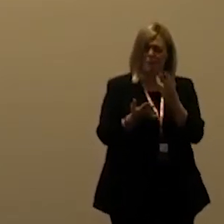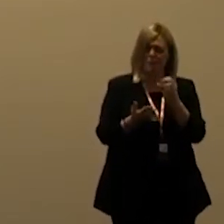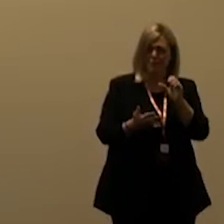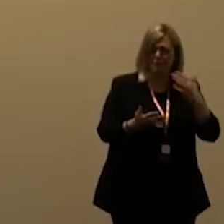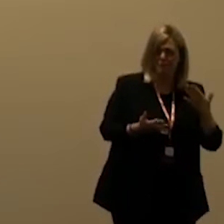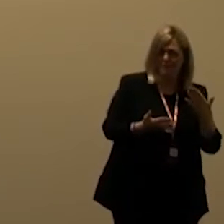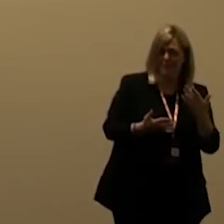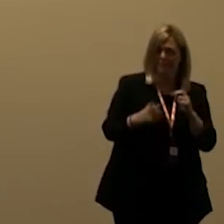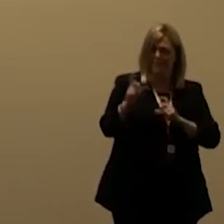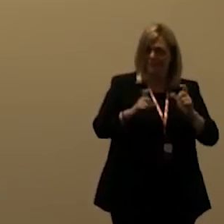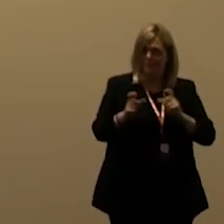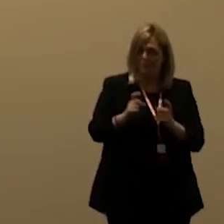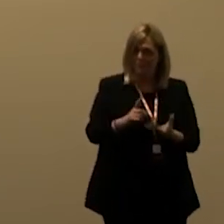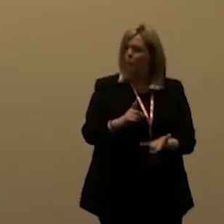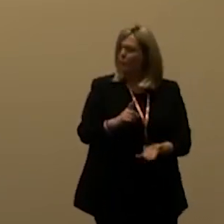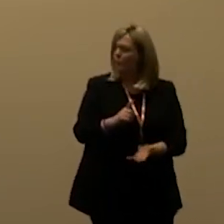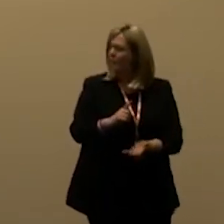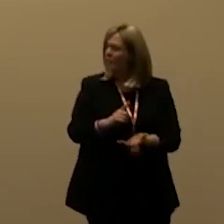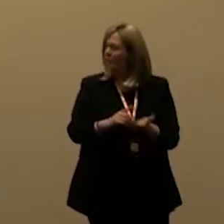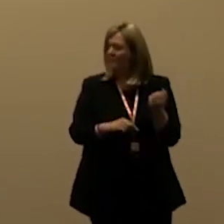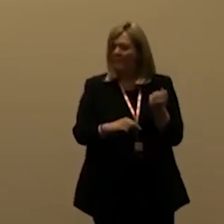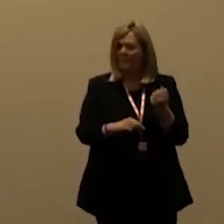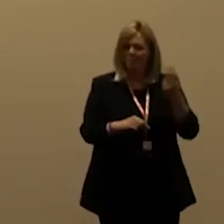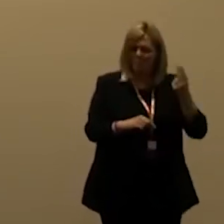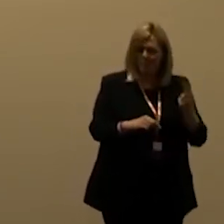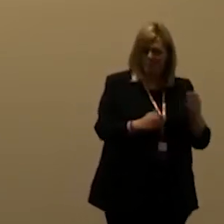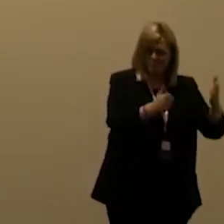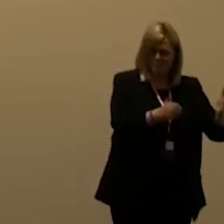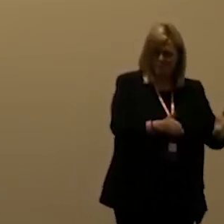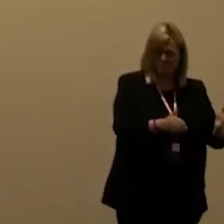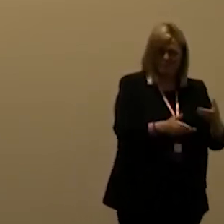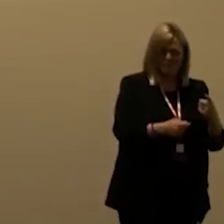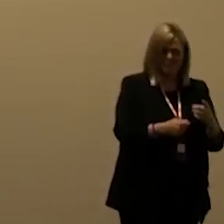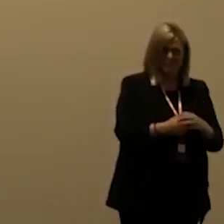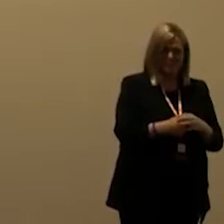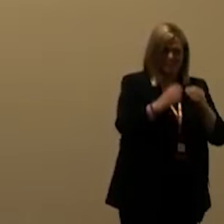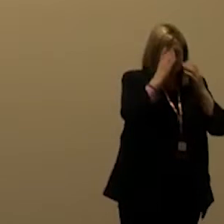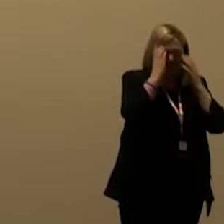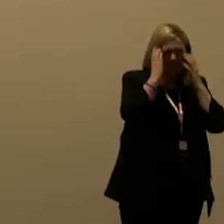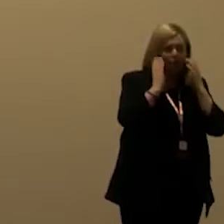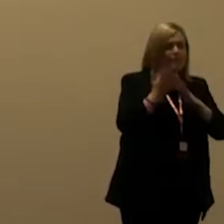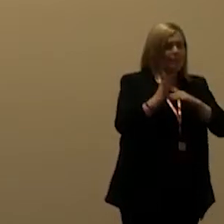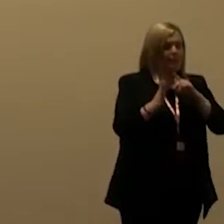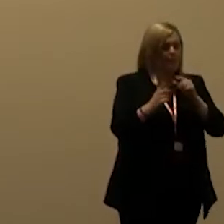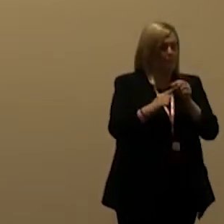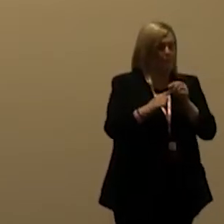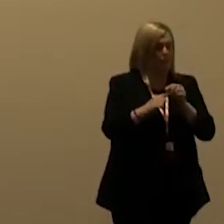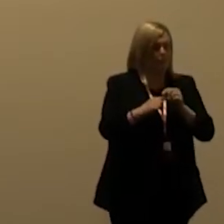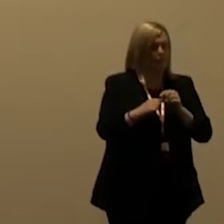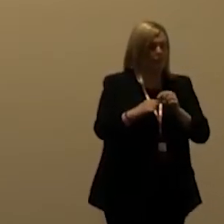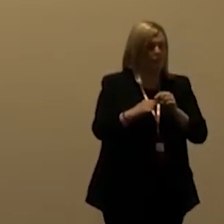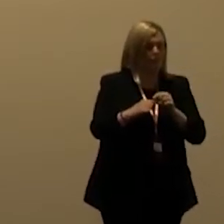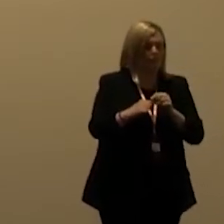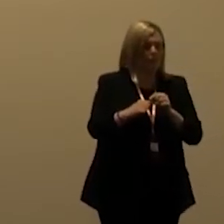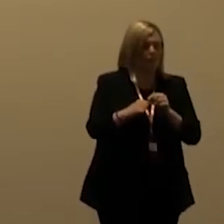images, you will find her in the cartoon section, if you're wondering. So I think what we wanted to talk